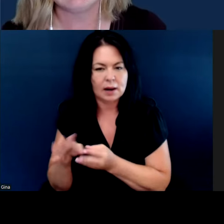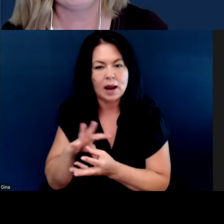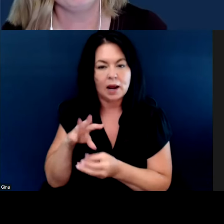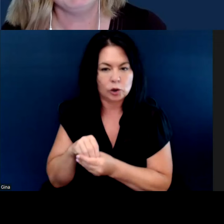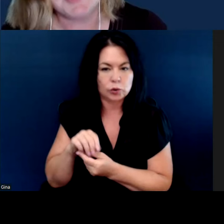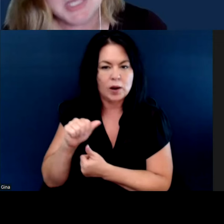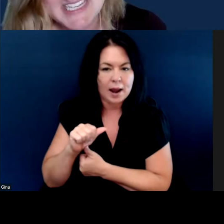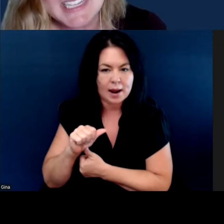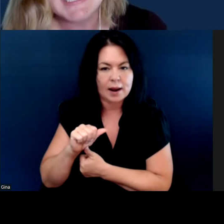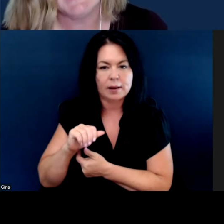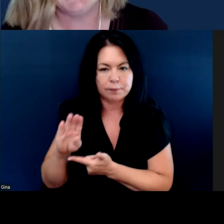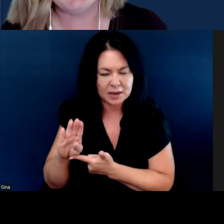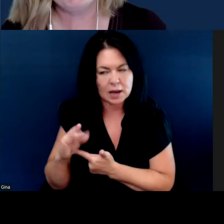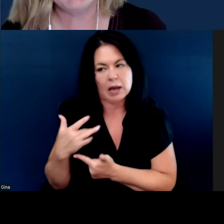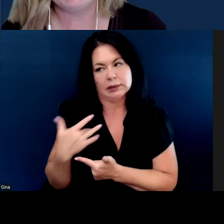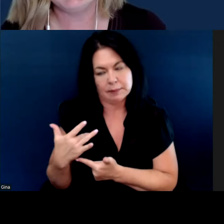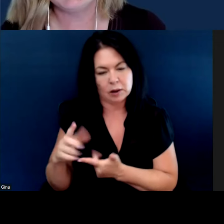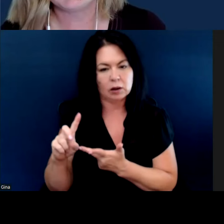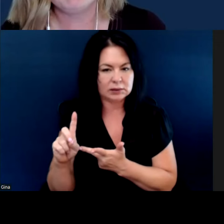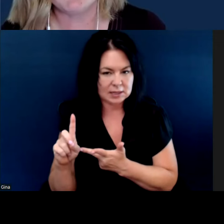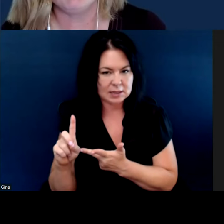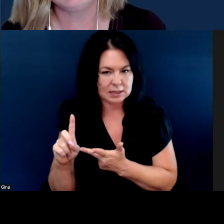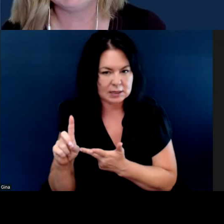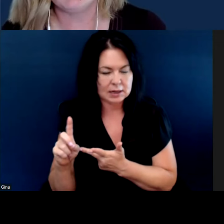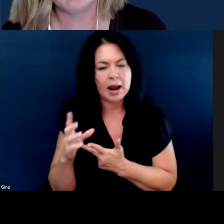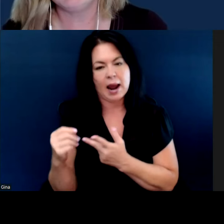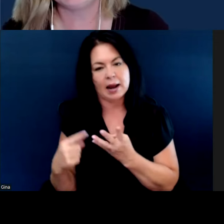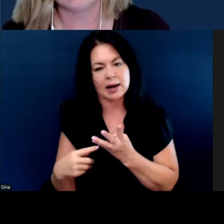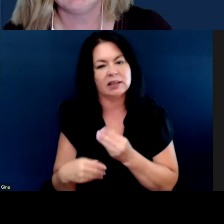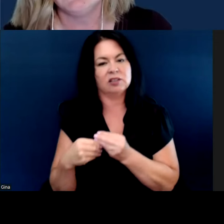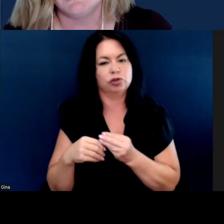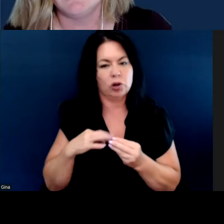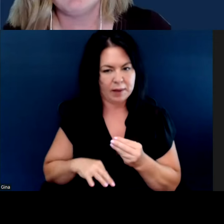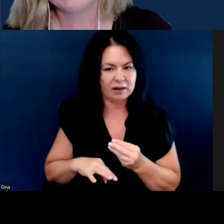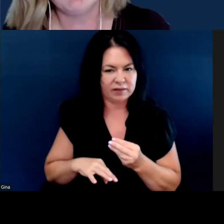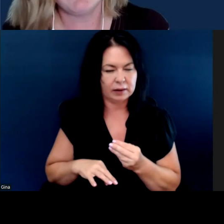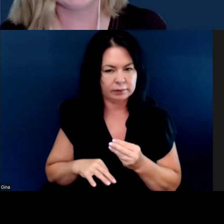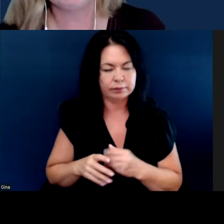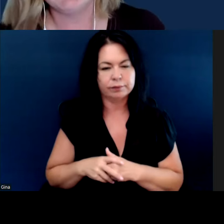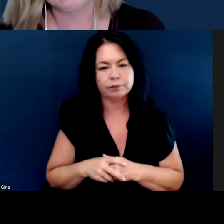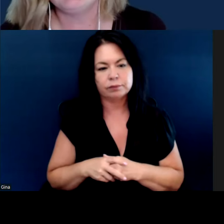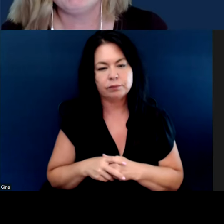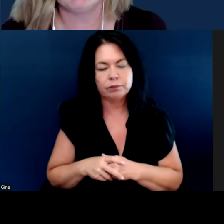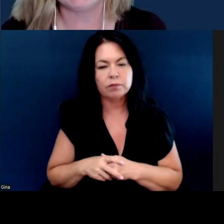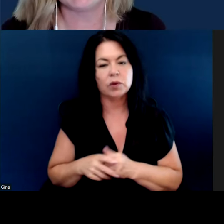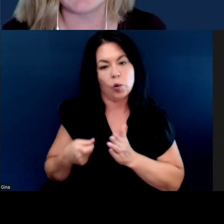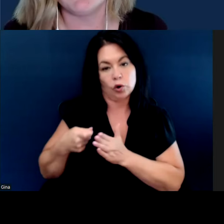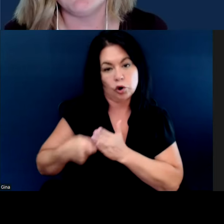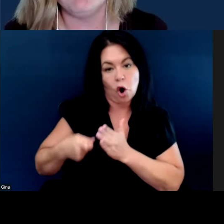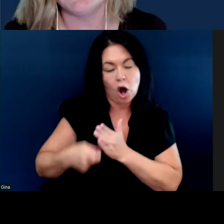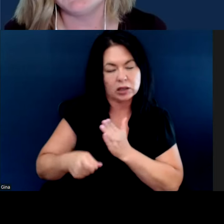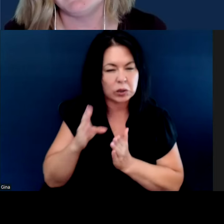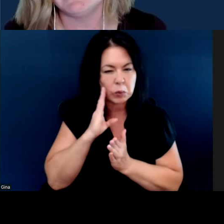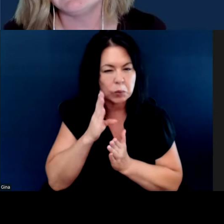B, usually D, and additional benefits. And so we're going to start, we'll talk about cost plans too, but we're going to start